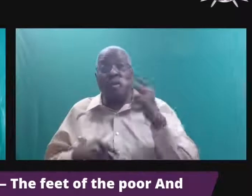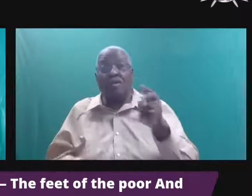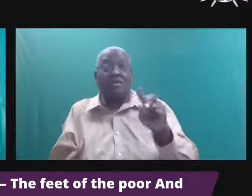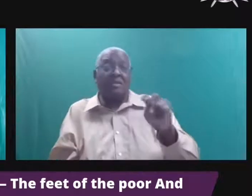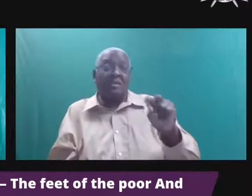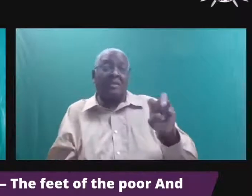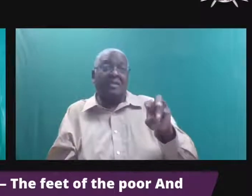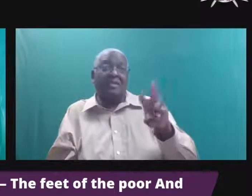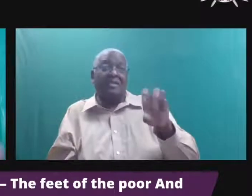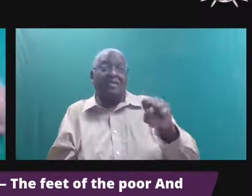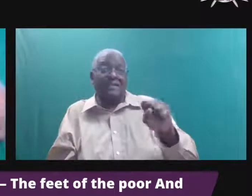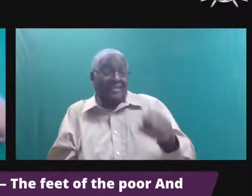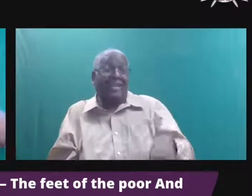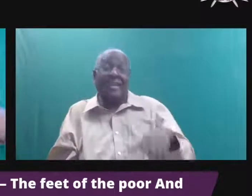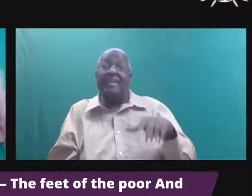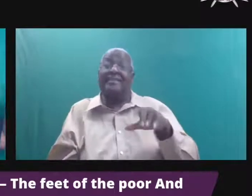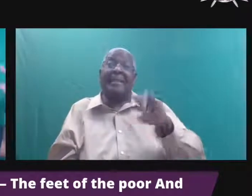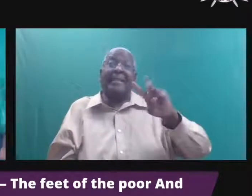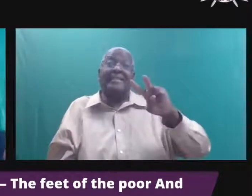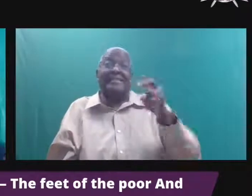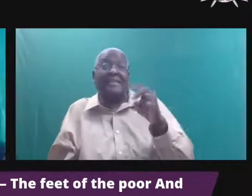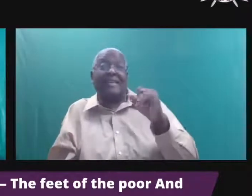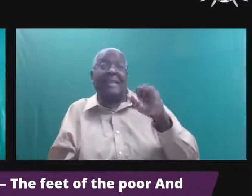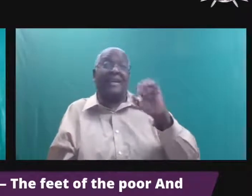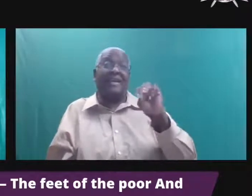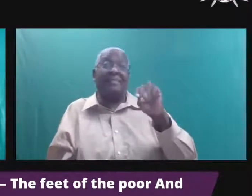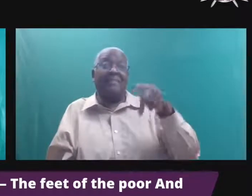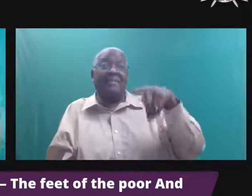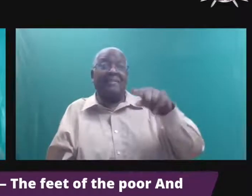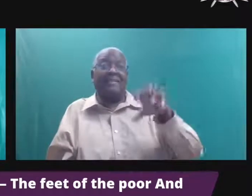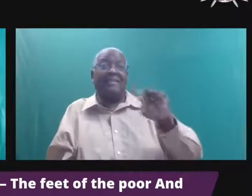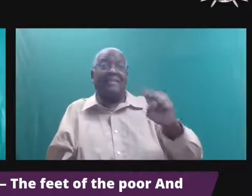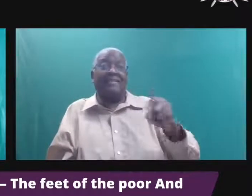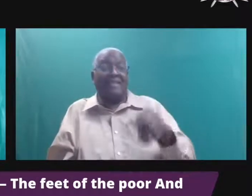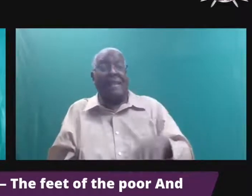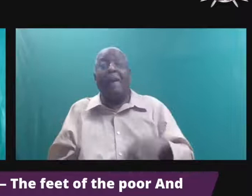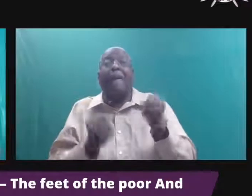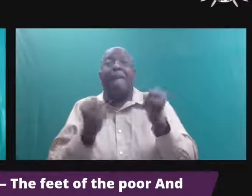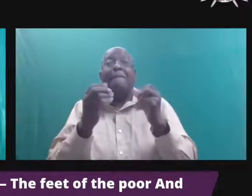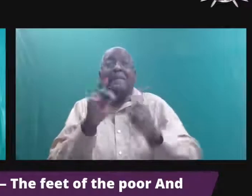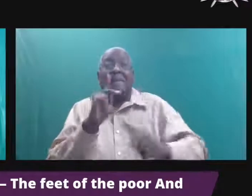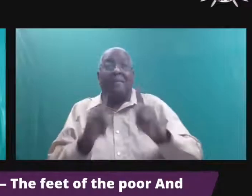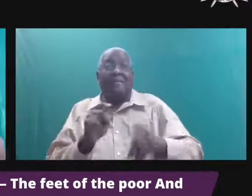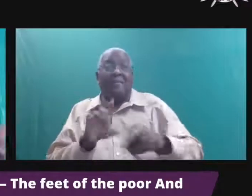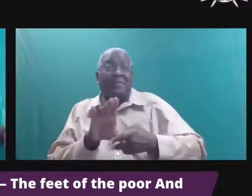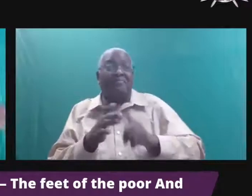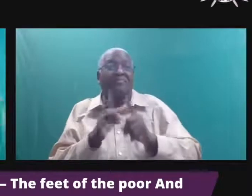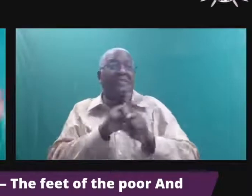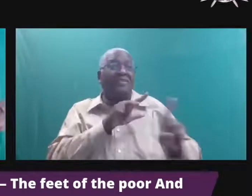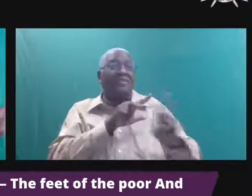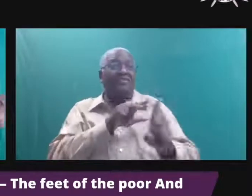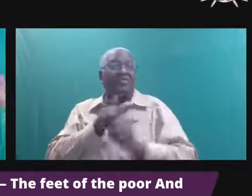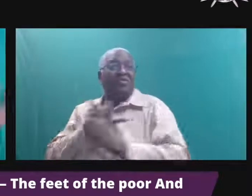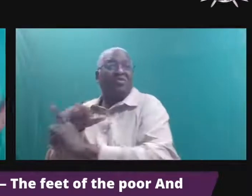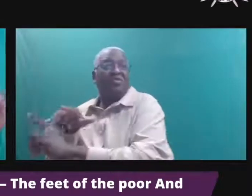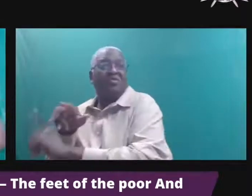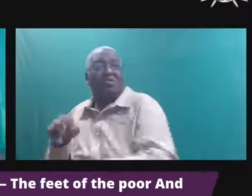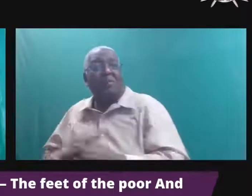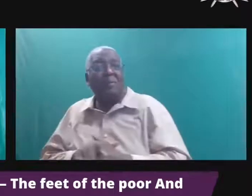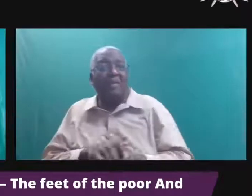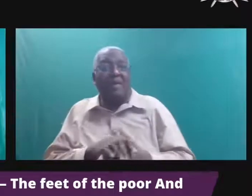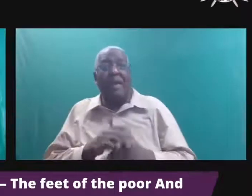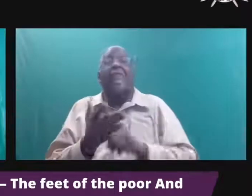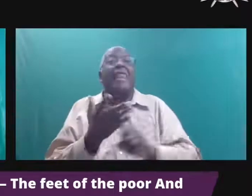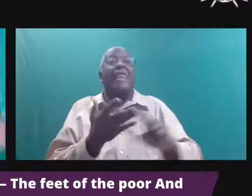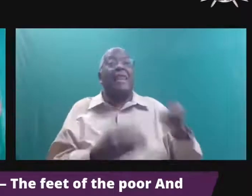Okay, I know you was watching the news. A whole lot of people are bailing ship. I know you're watching the news. The people that thought they were in power last